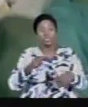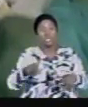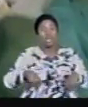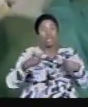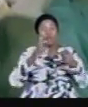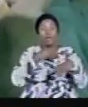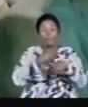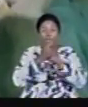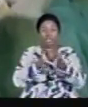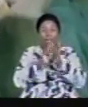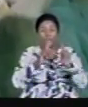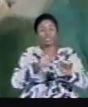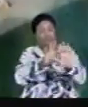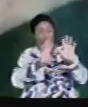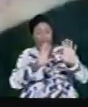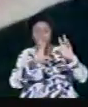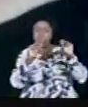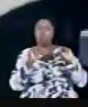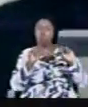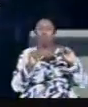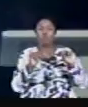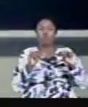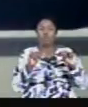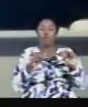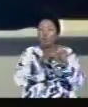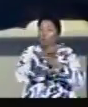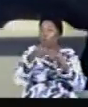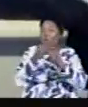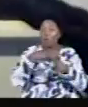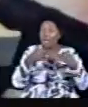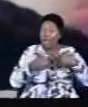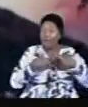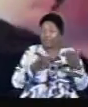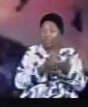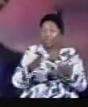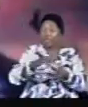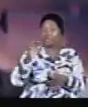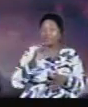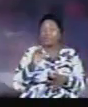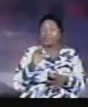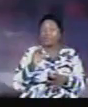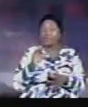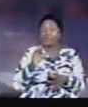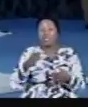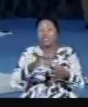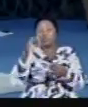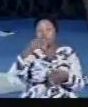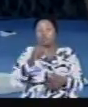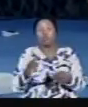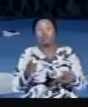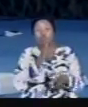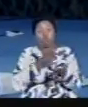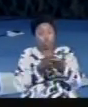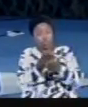No. When we have the Holy Ghost, the Spirit of truth, and the